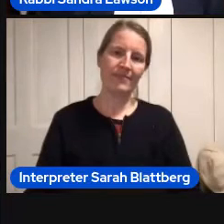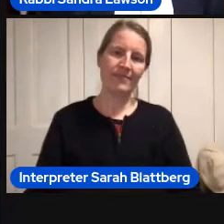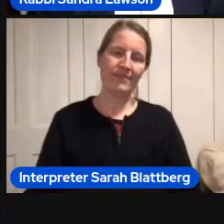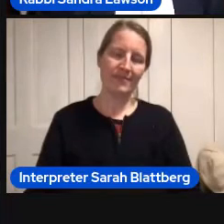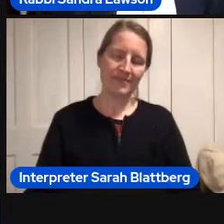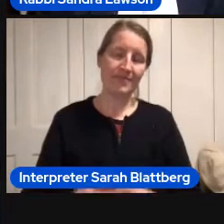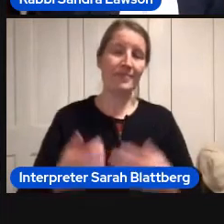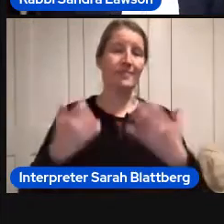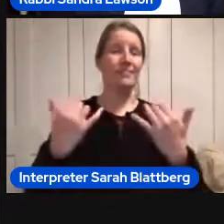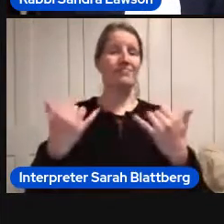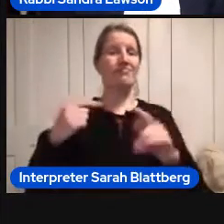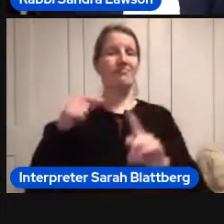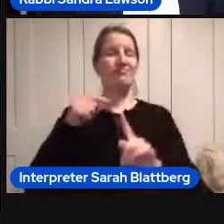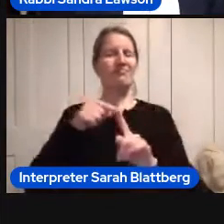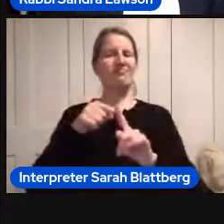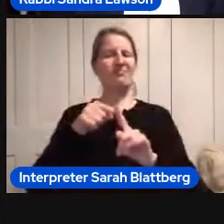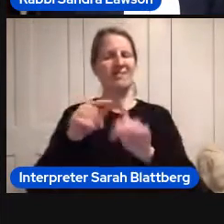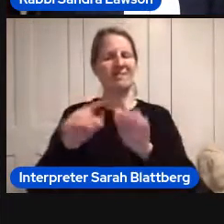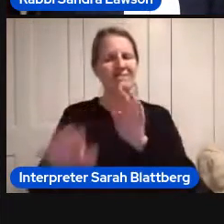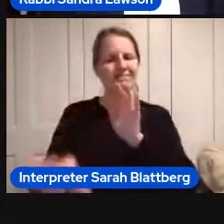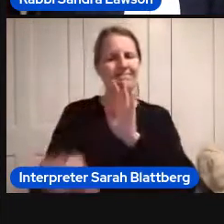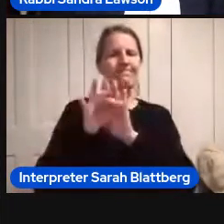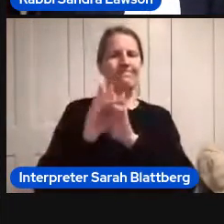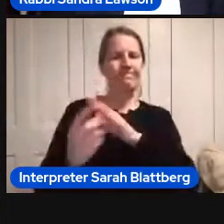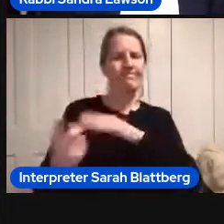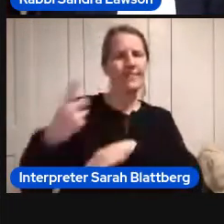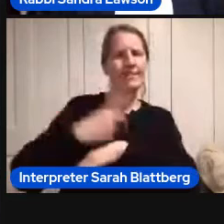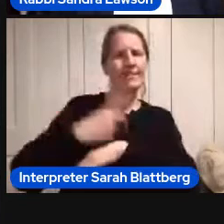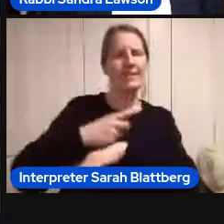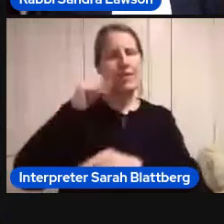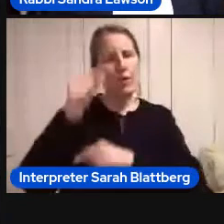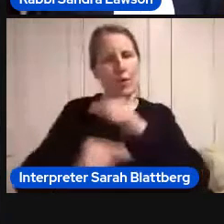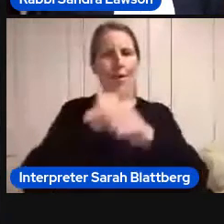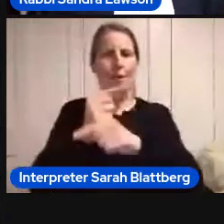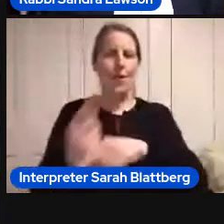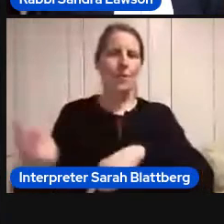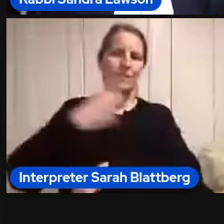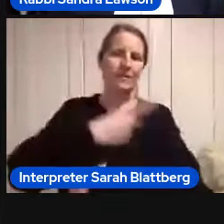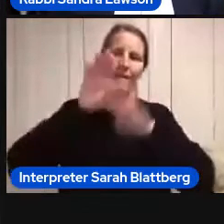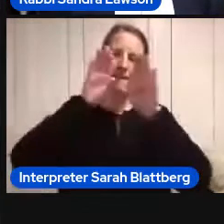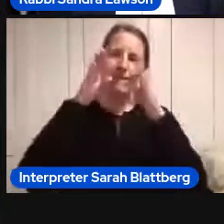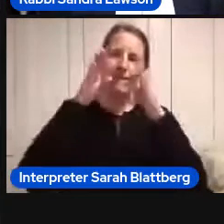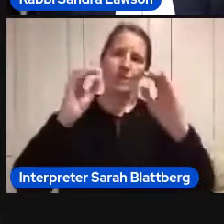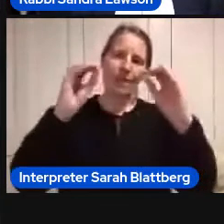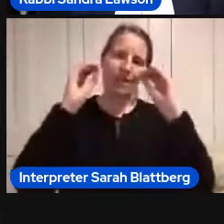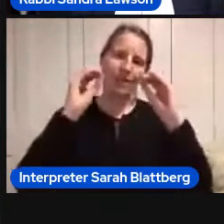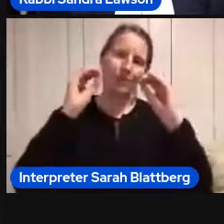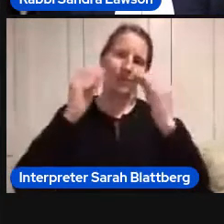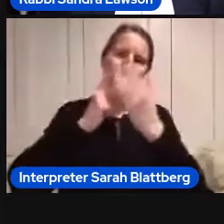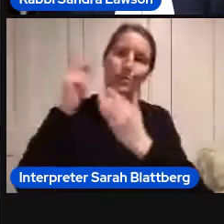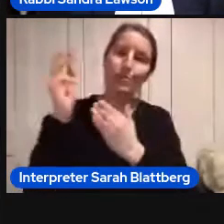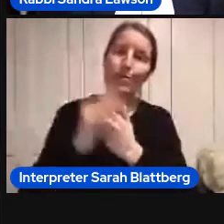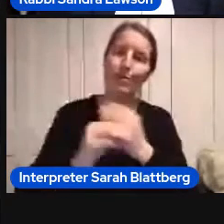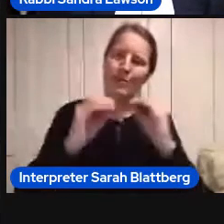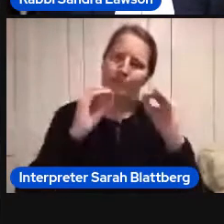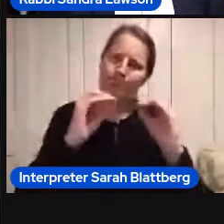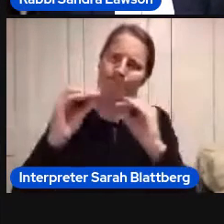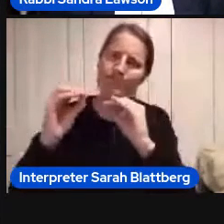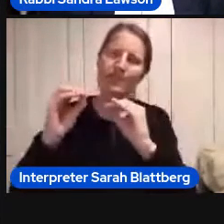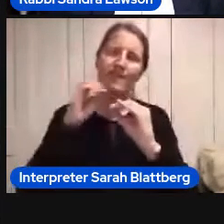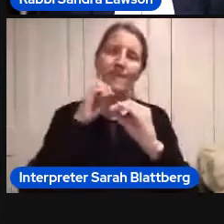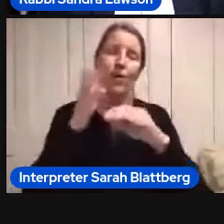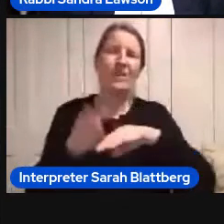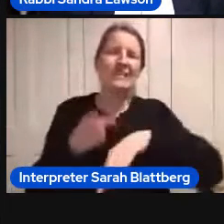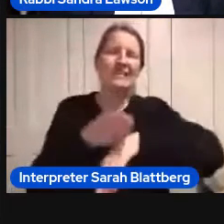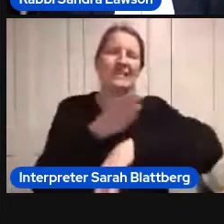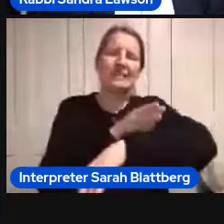This day was set aside to be a global day to focus on educational programs that promote unity